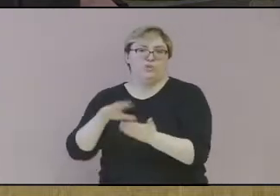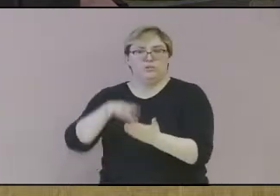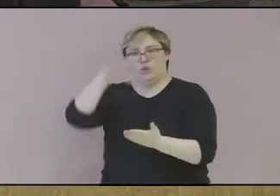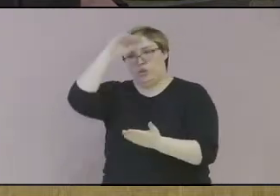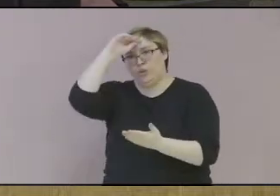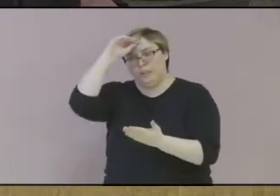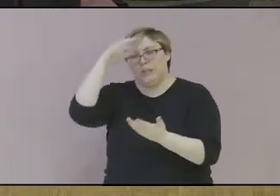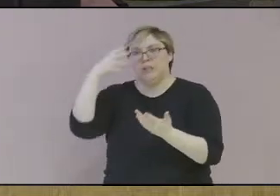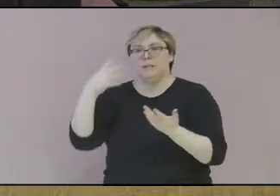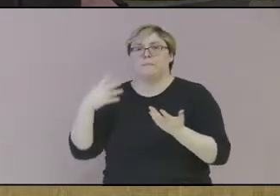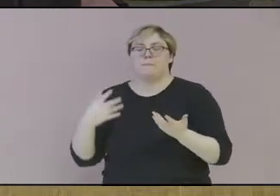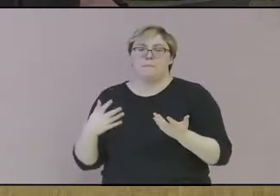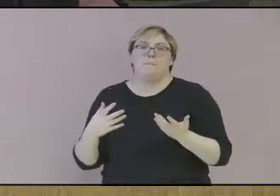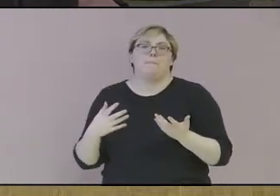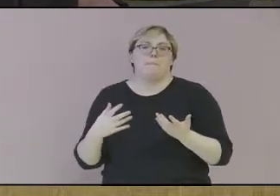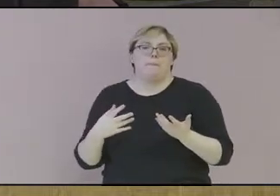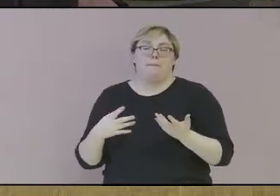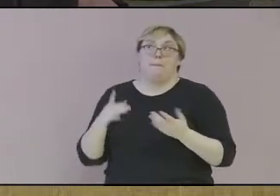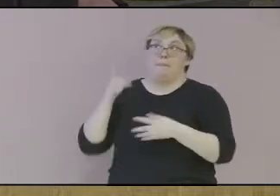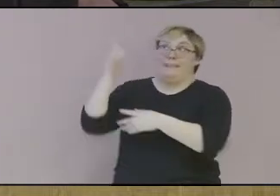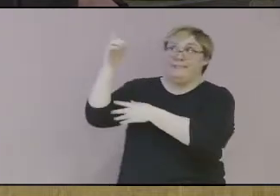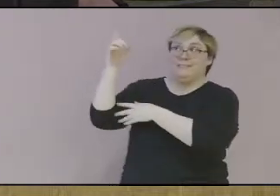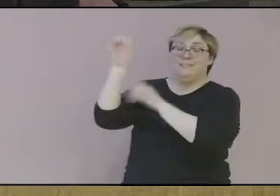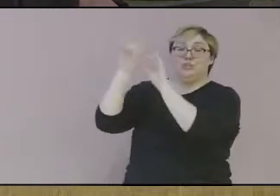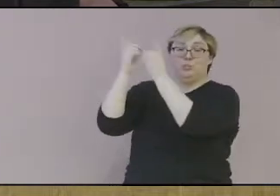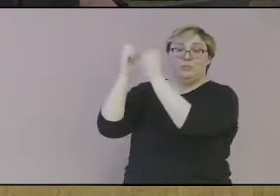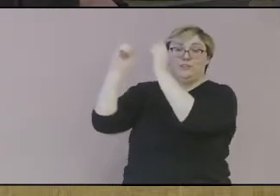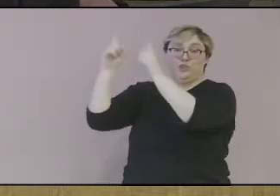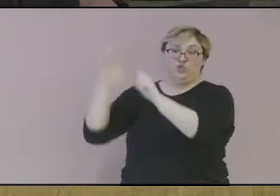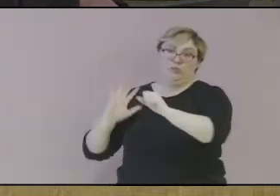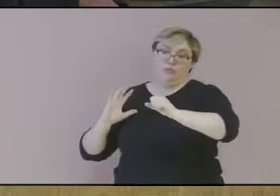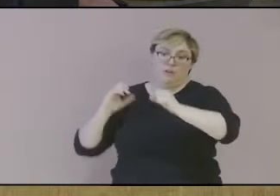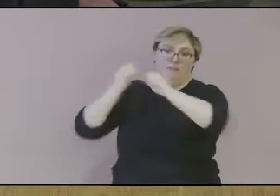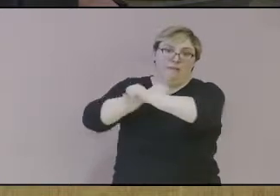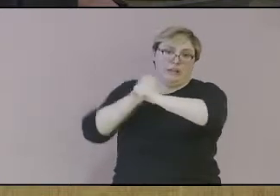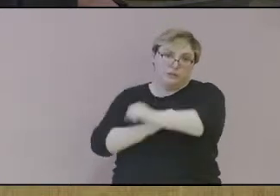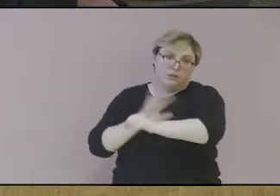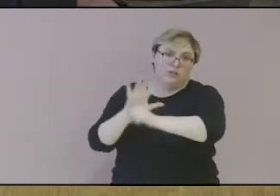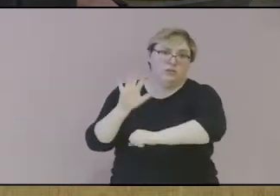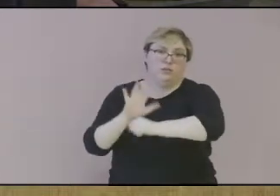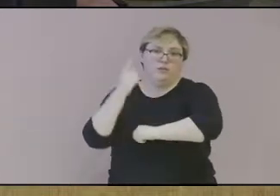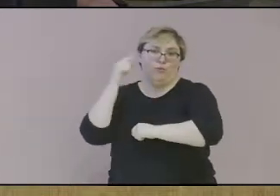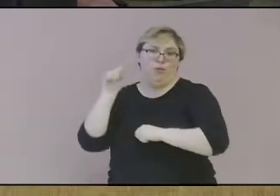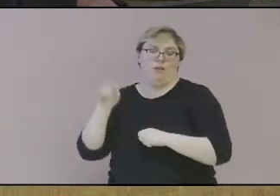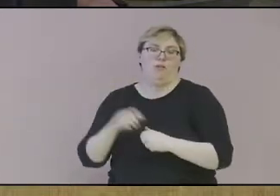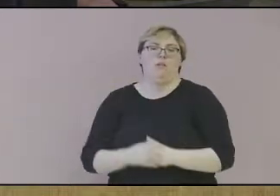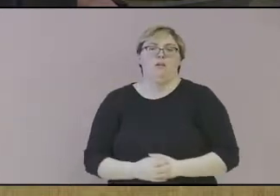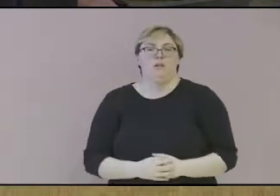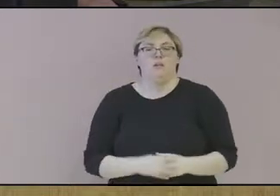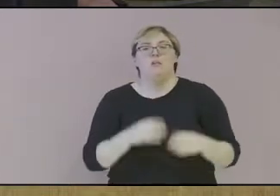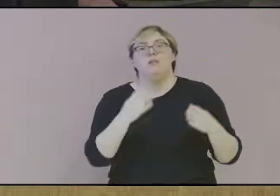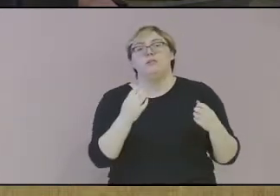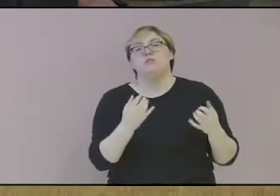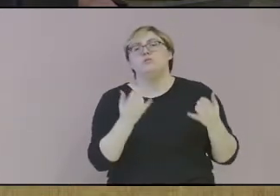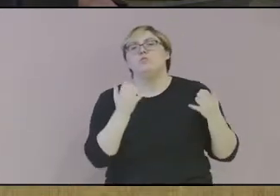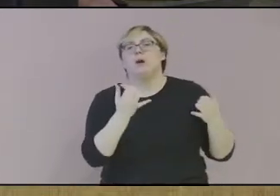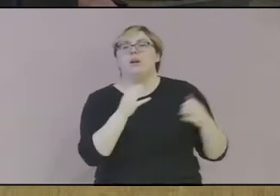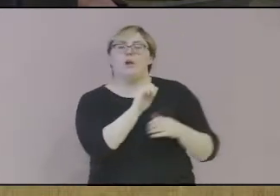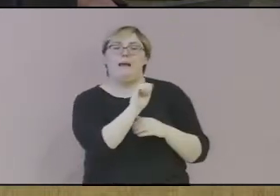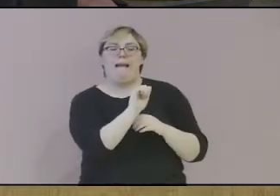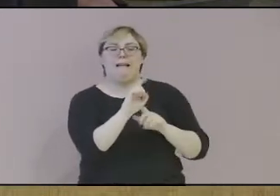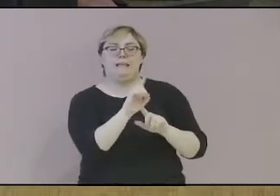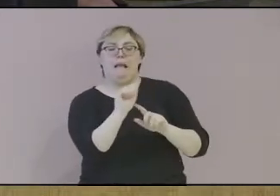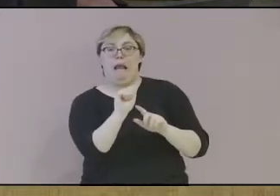there are so many prongs to this, and people are less worried about the ADA, the Americans with Disabilities Act, being